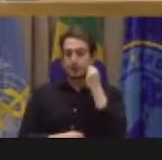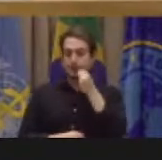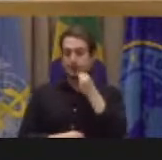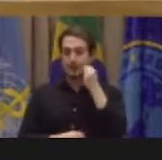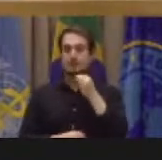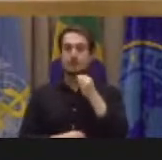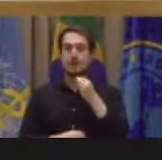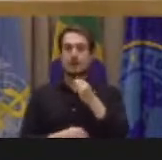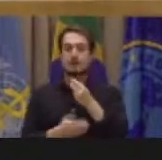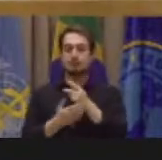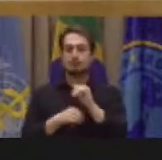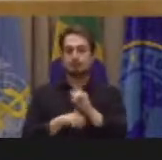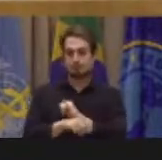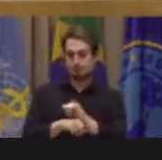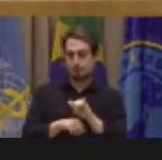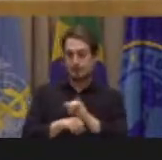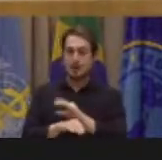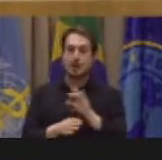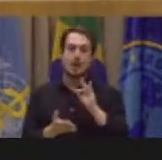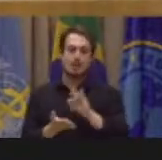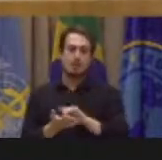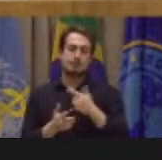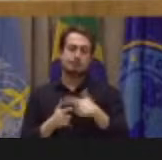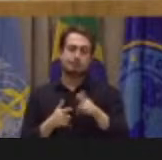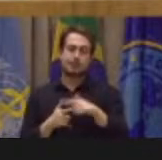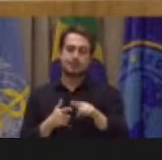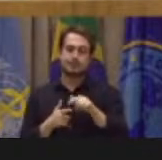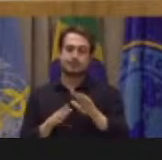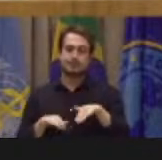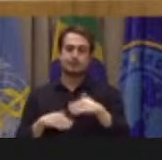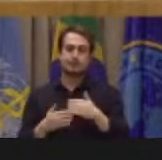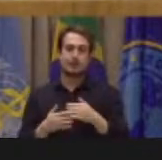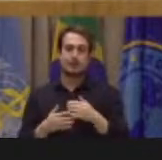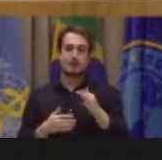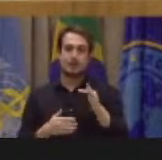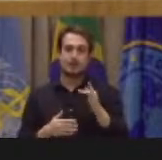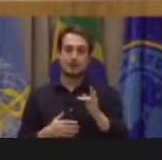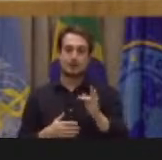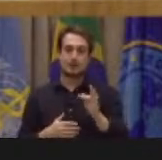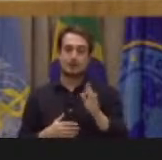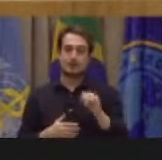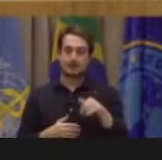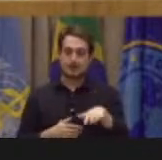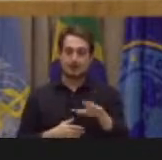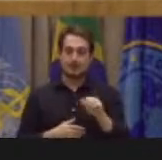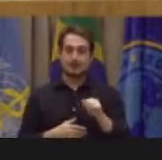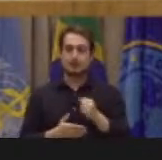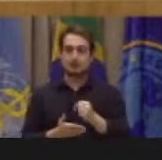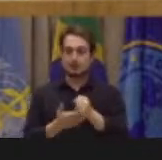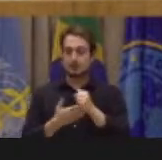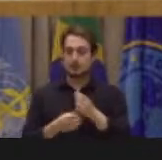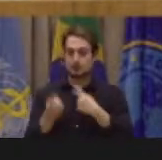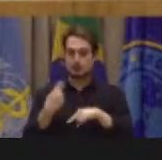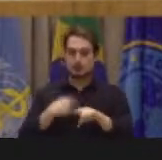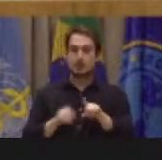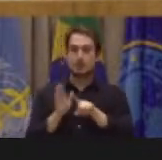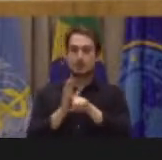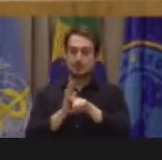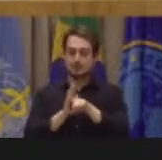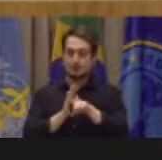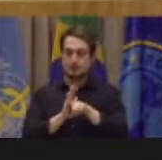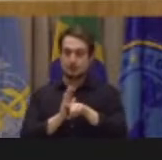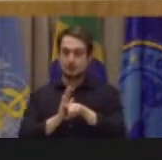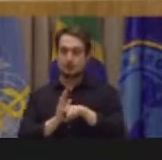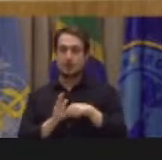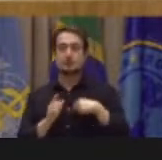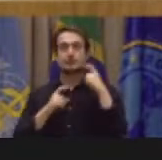other expertises, because it's a huge problem. When Fernanda brought this challenge of doing this